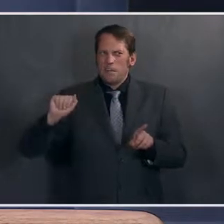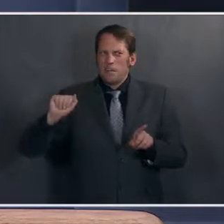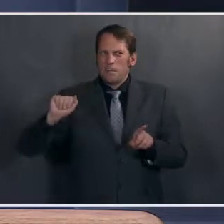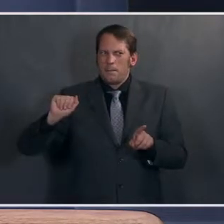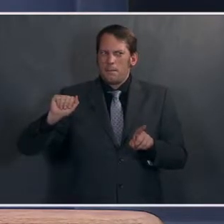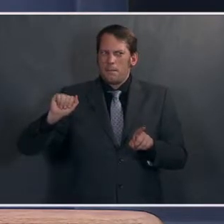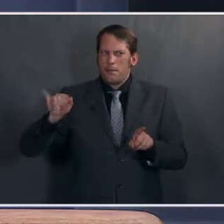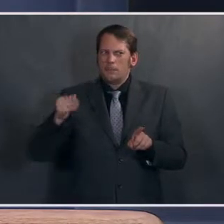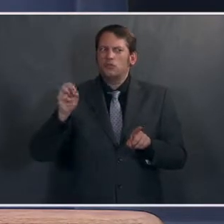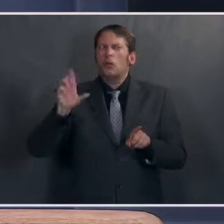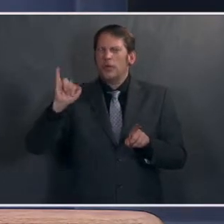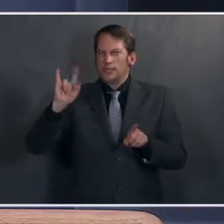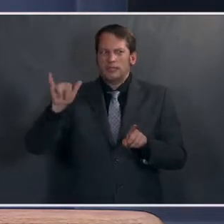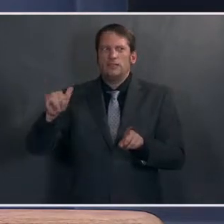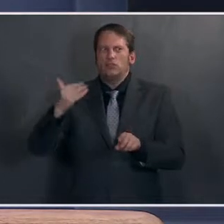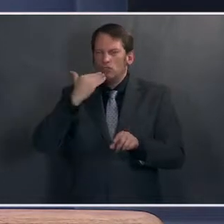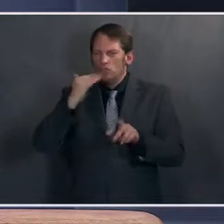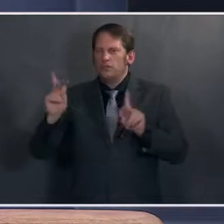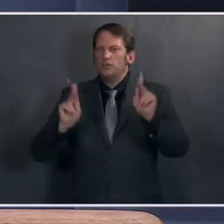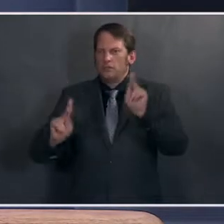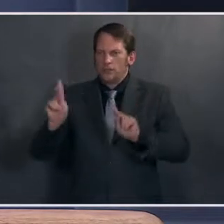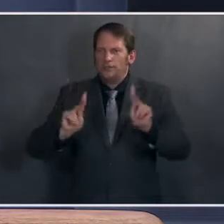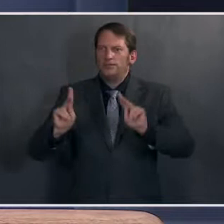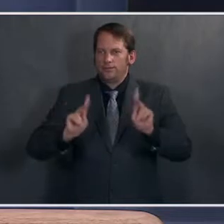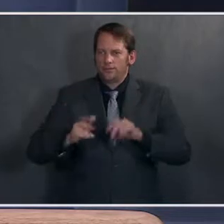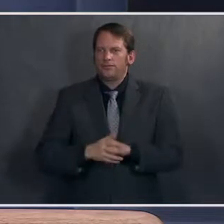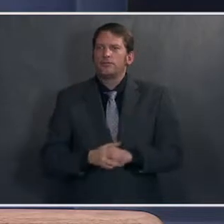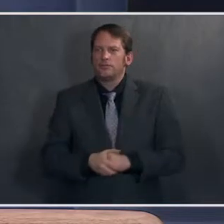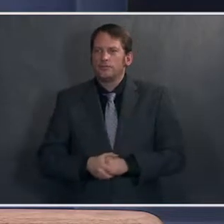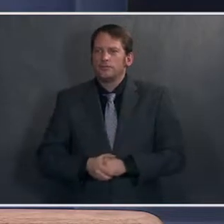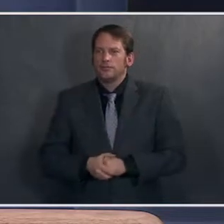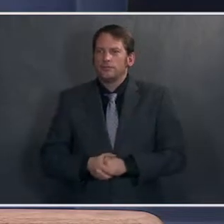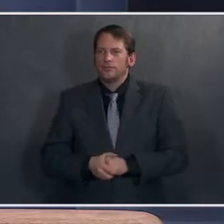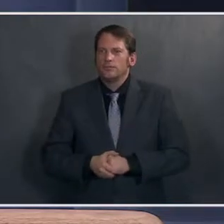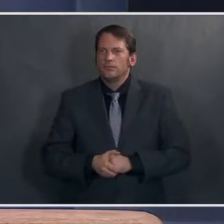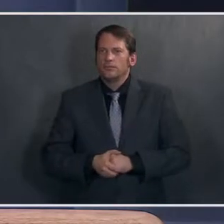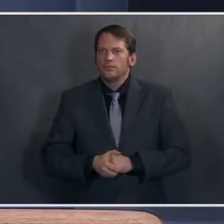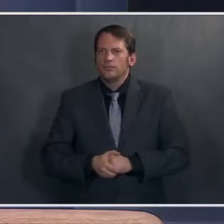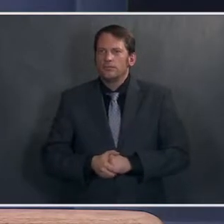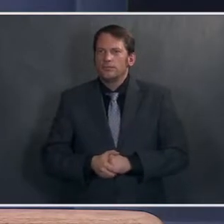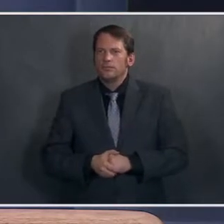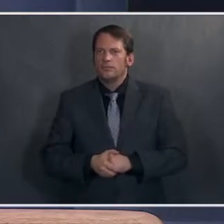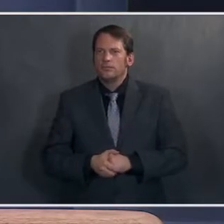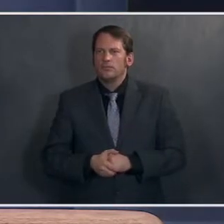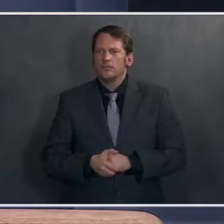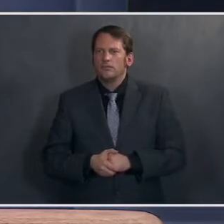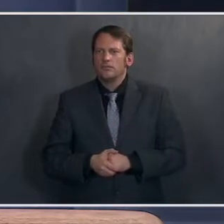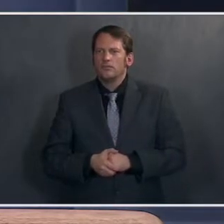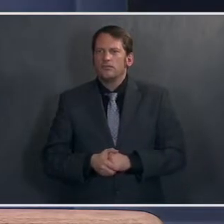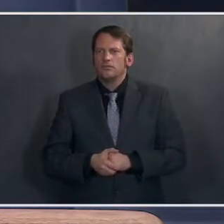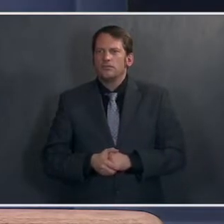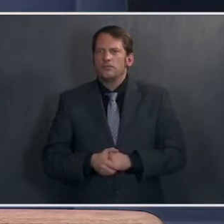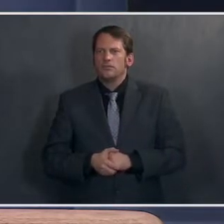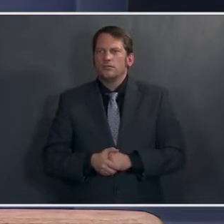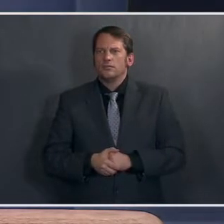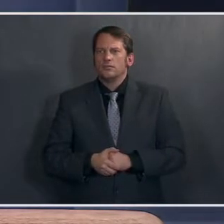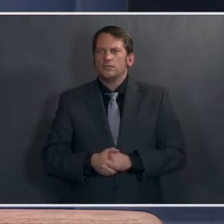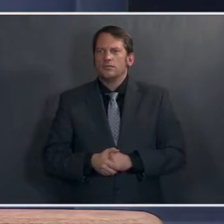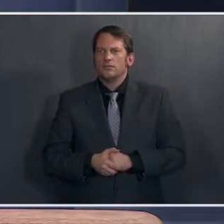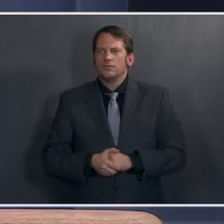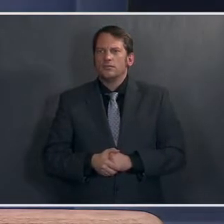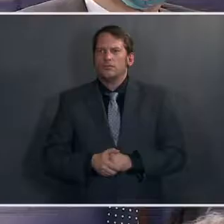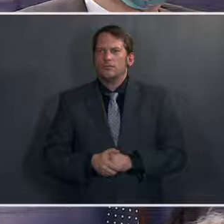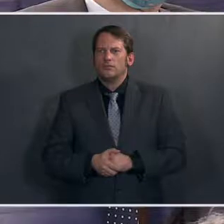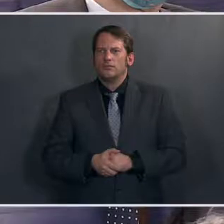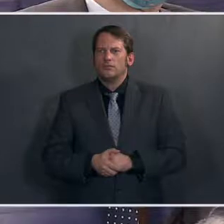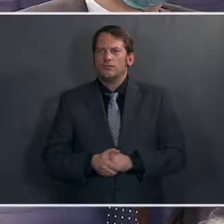his core promises to the American people is to try to unify this country. How can he take steps to unify the country